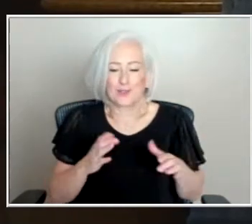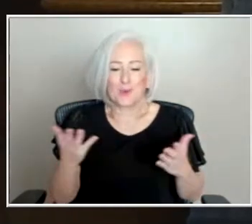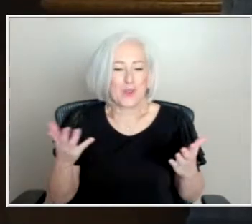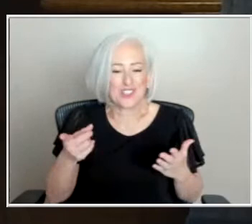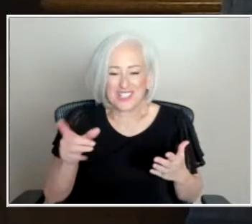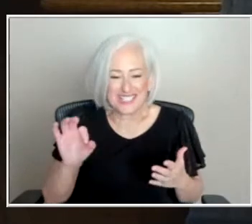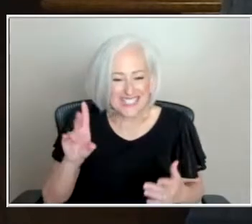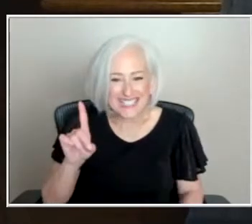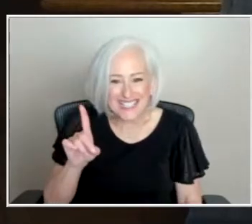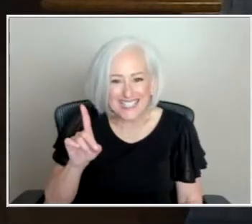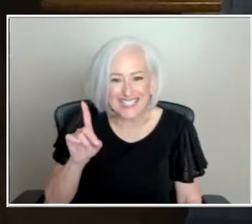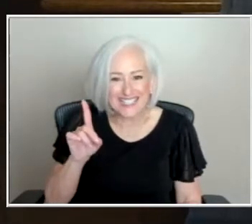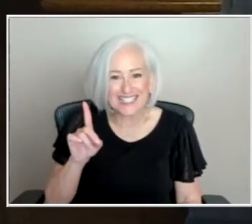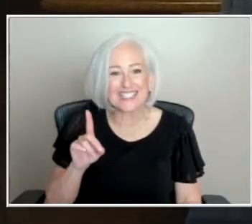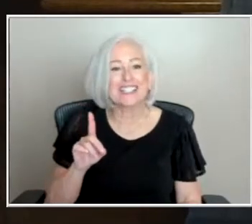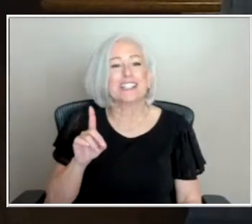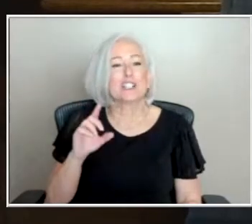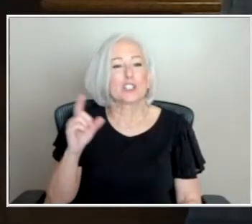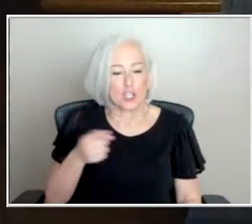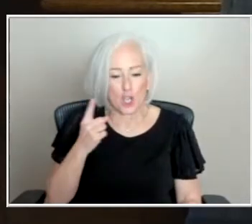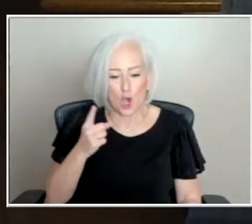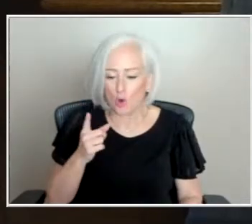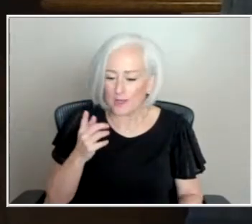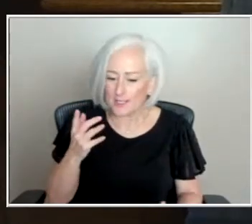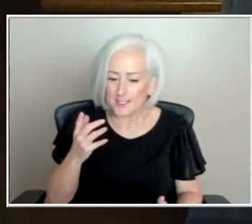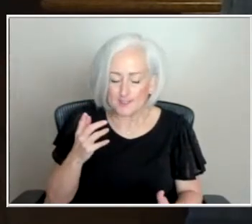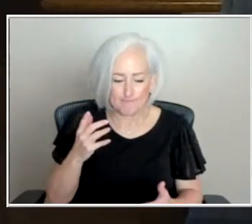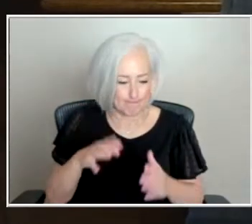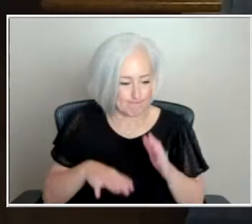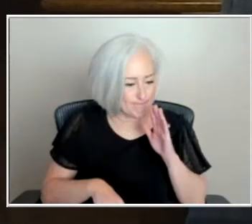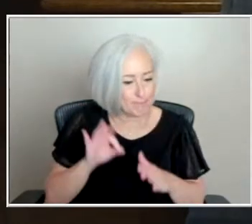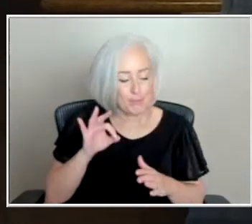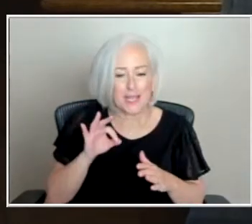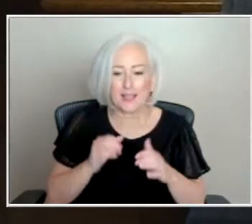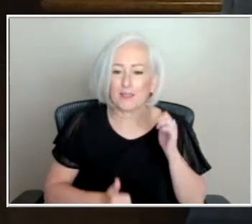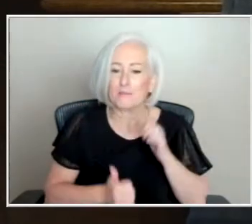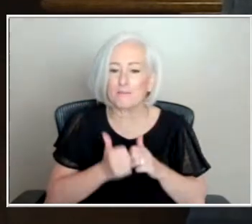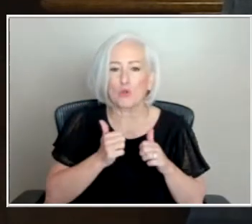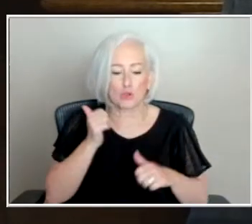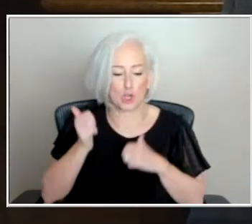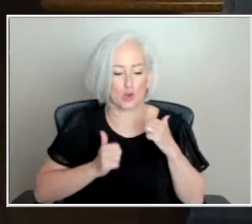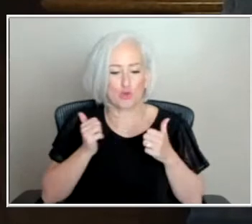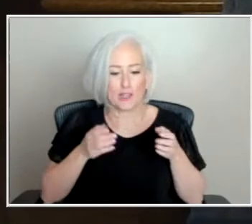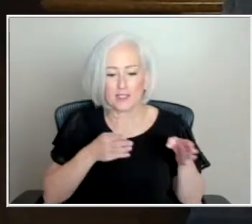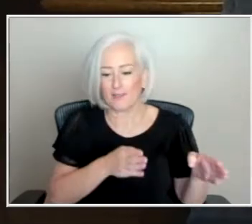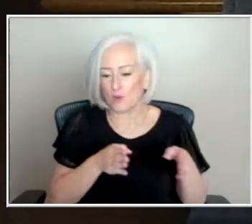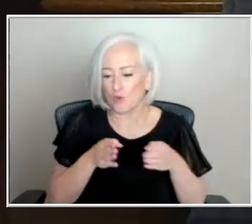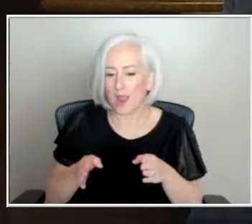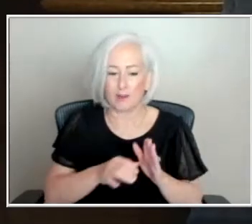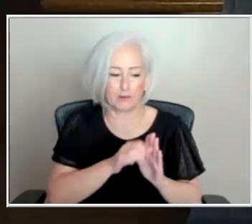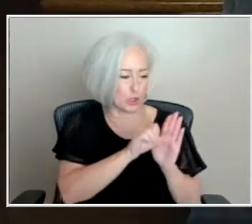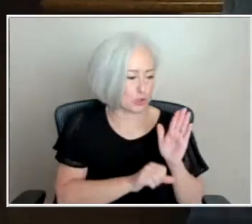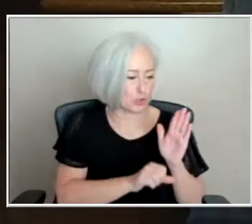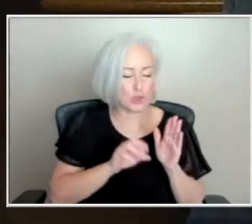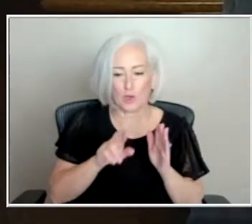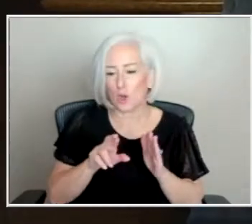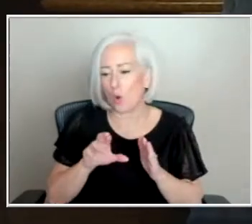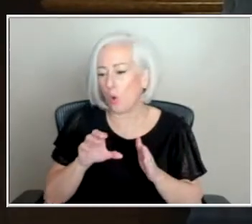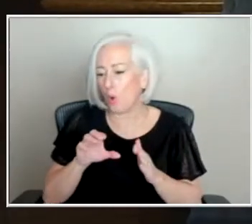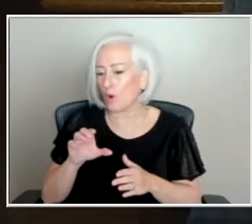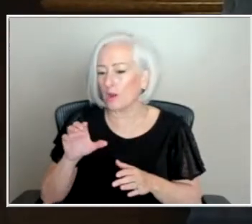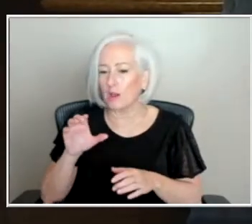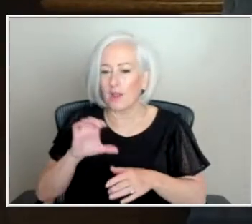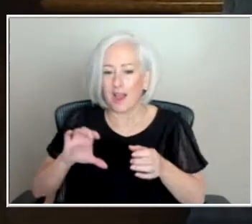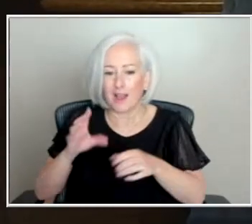She always took the most aggressive route, whether it be the oncology, whether it be the surgery. She just wanted to go